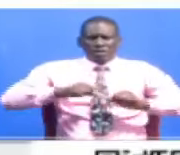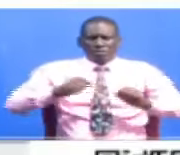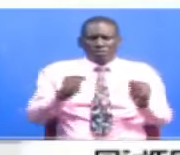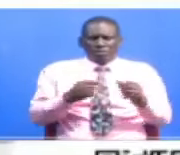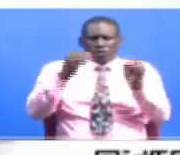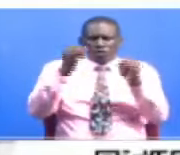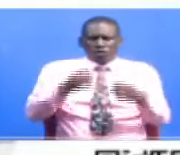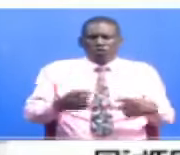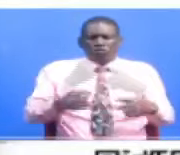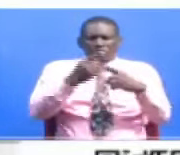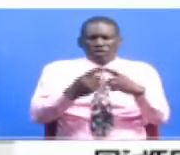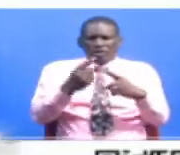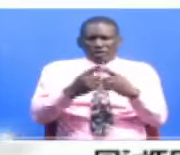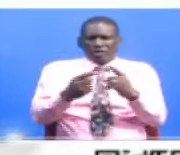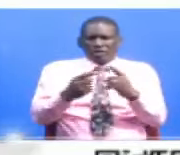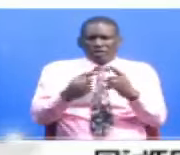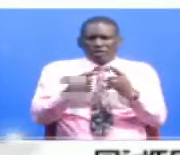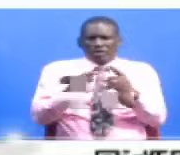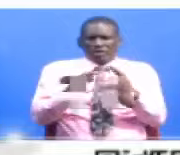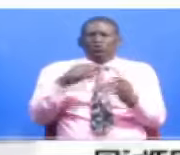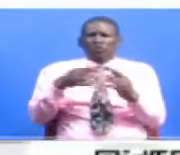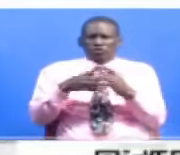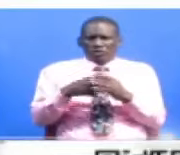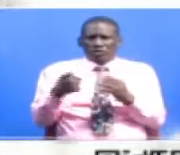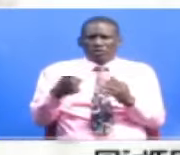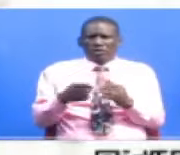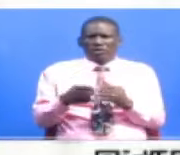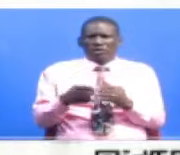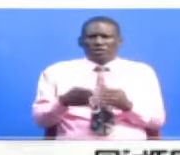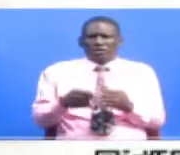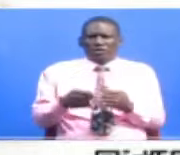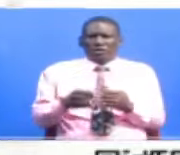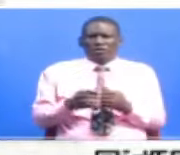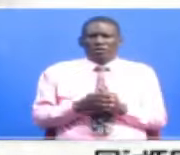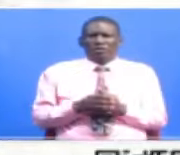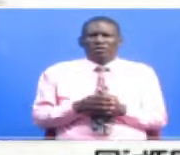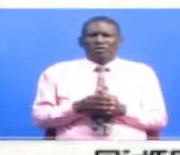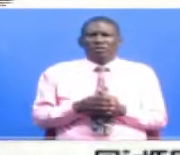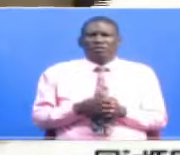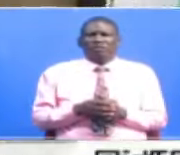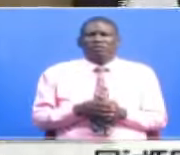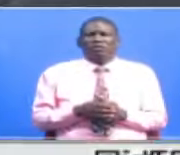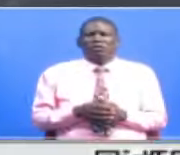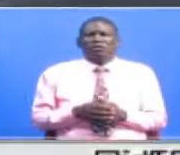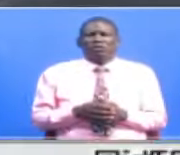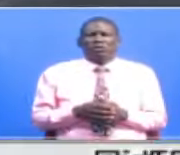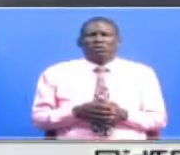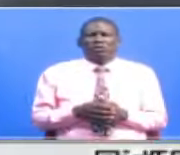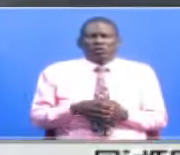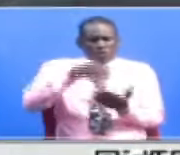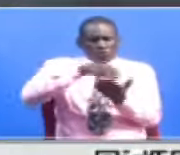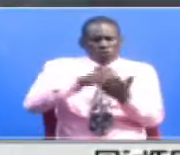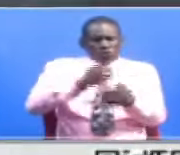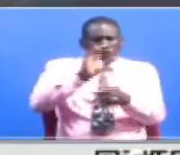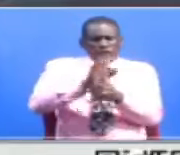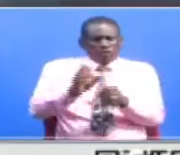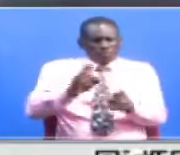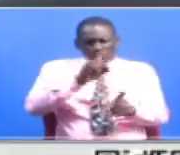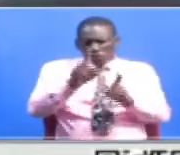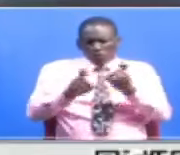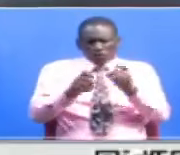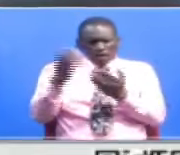new year. And I want you to begin this new year. The position of the church has